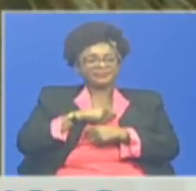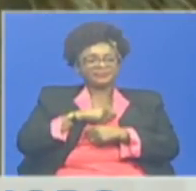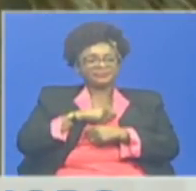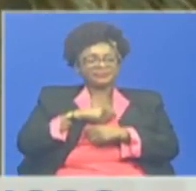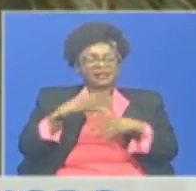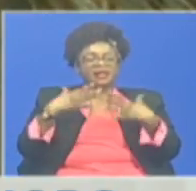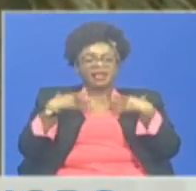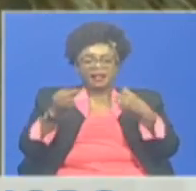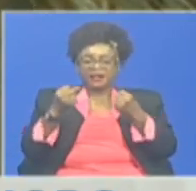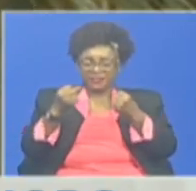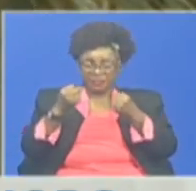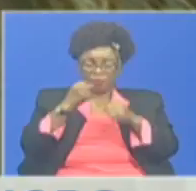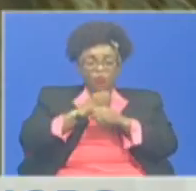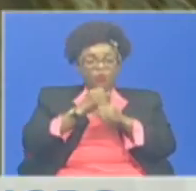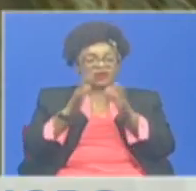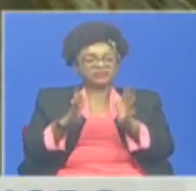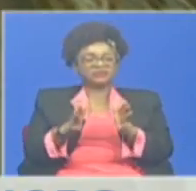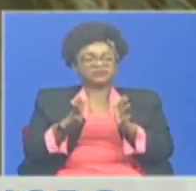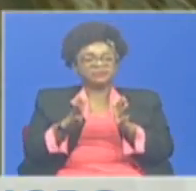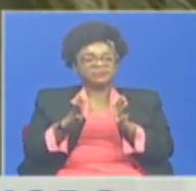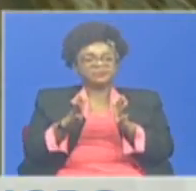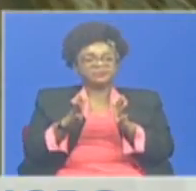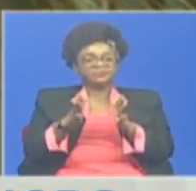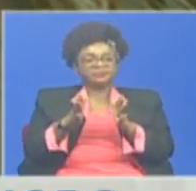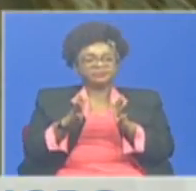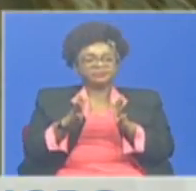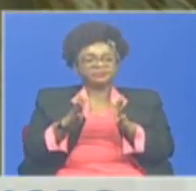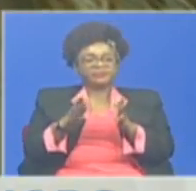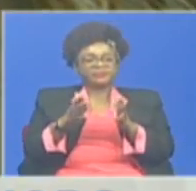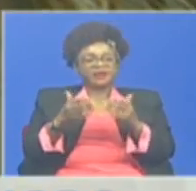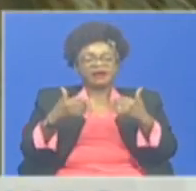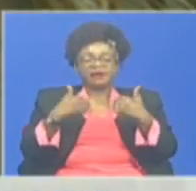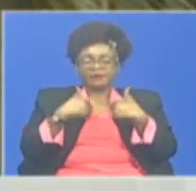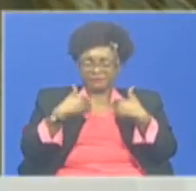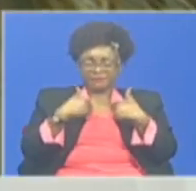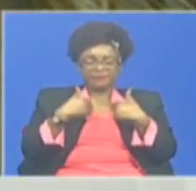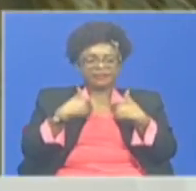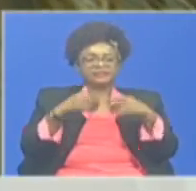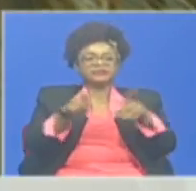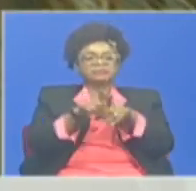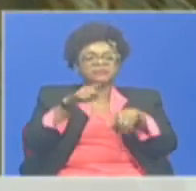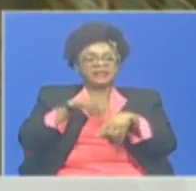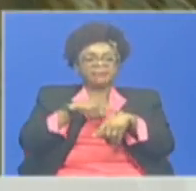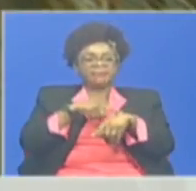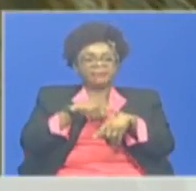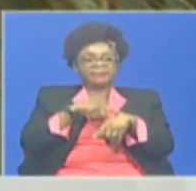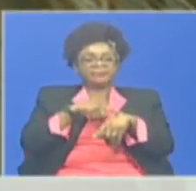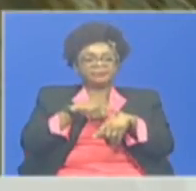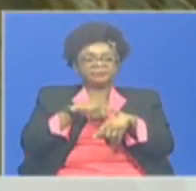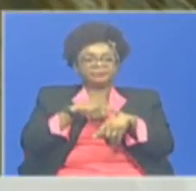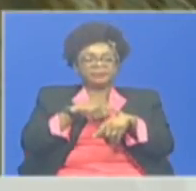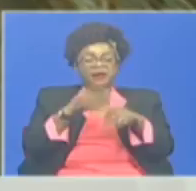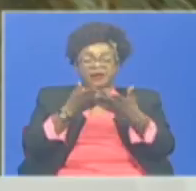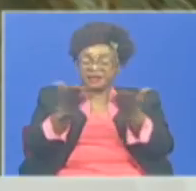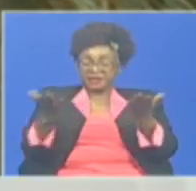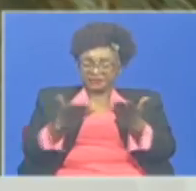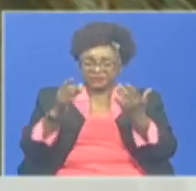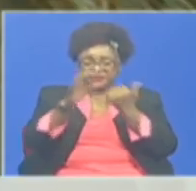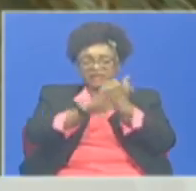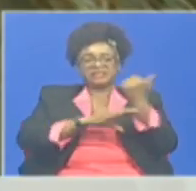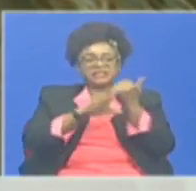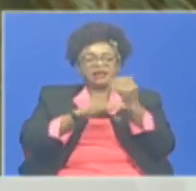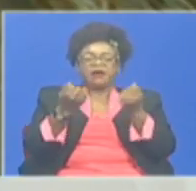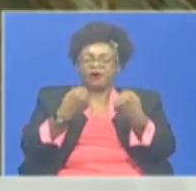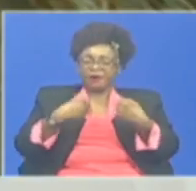healthcare workers are equipped and at the same time needed here in the country, and those are efforts that